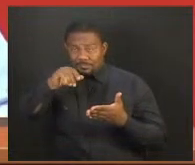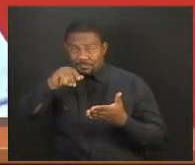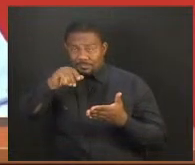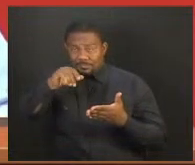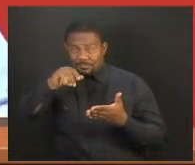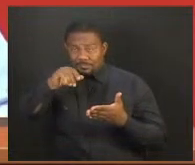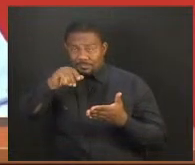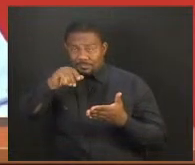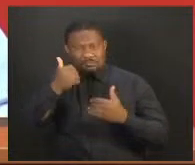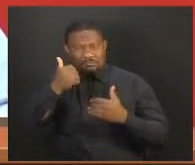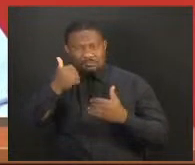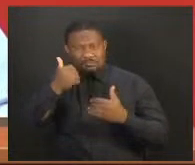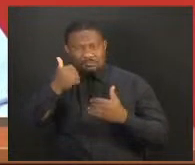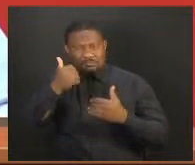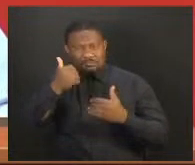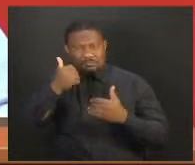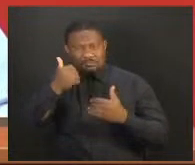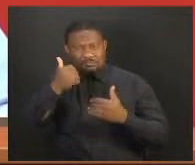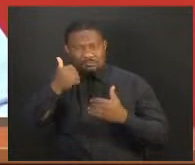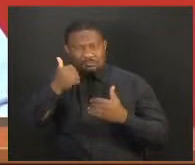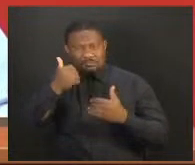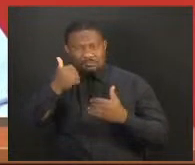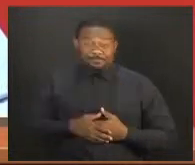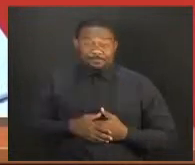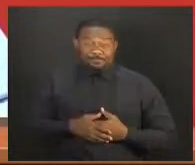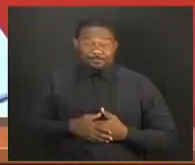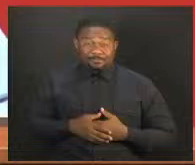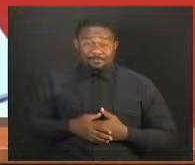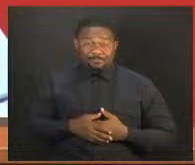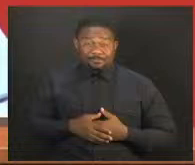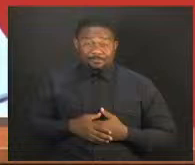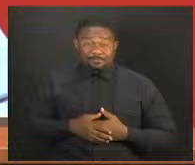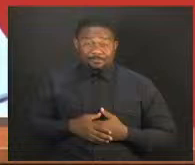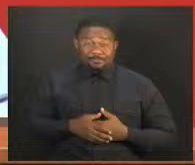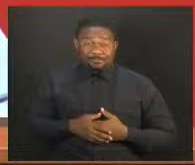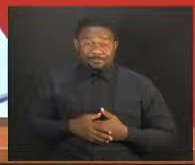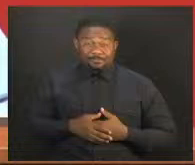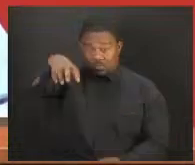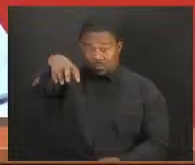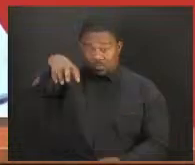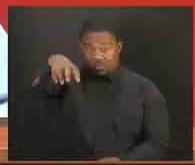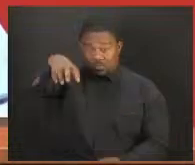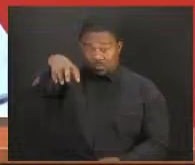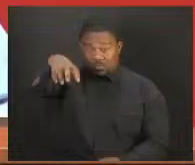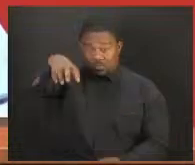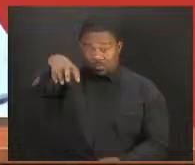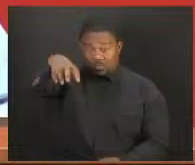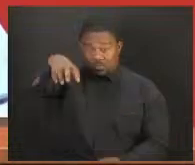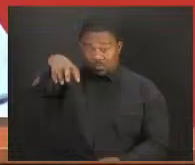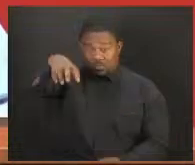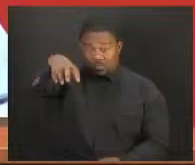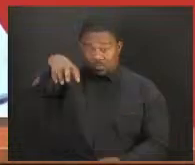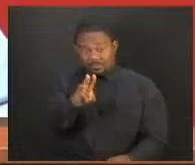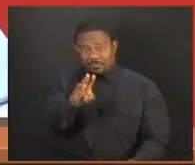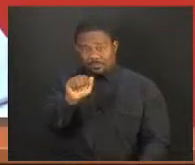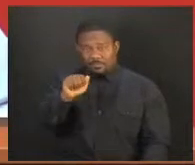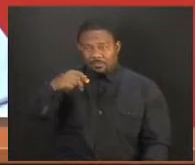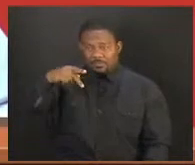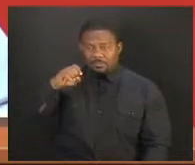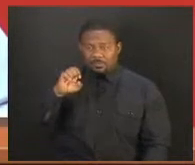Aquapim with regard to the constituency, not the general term